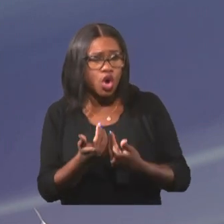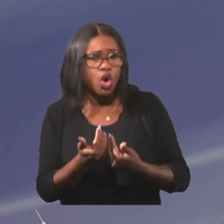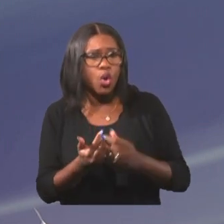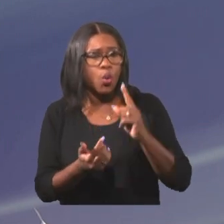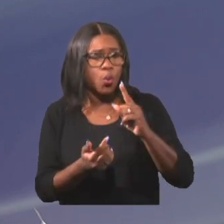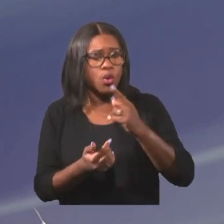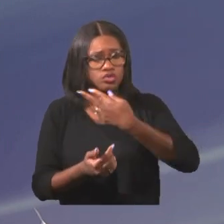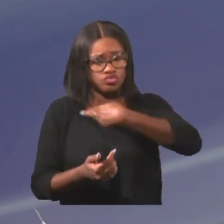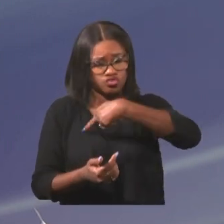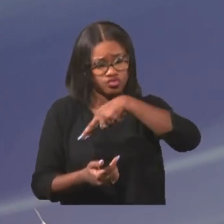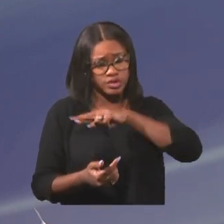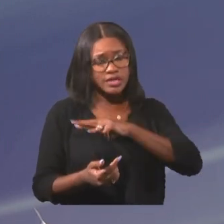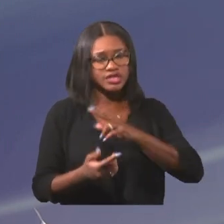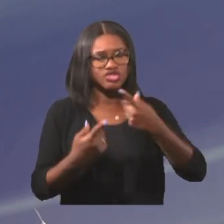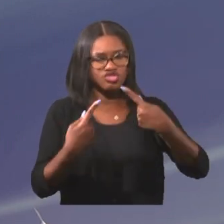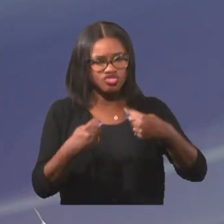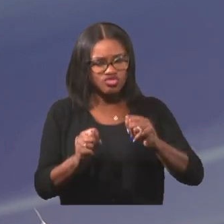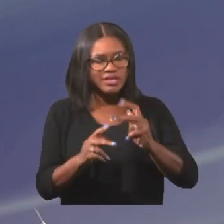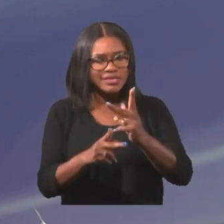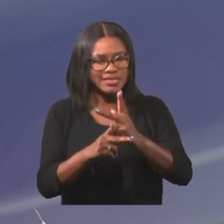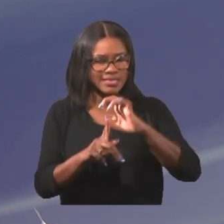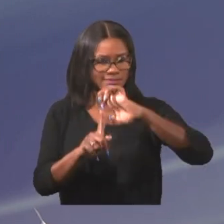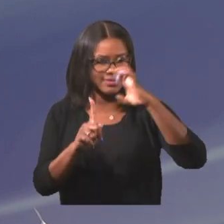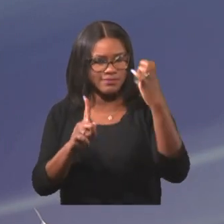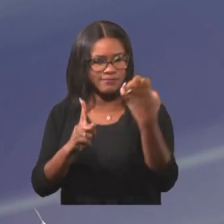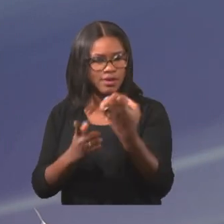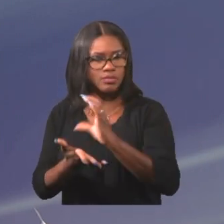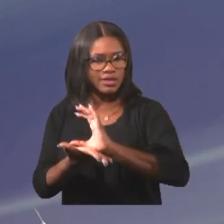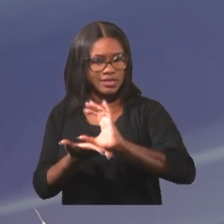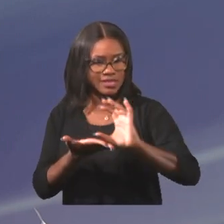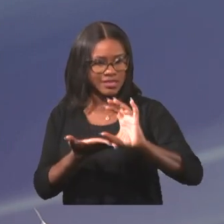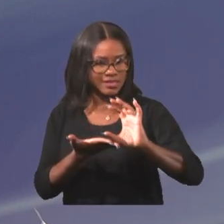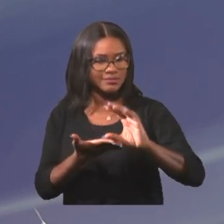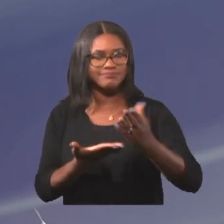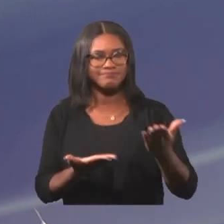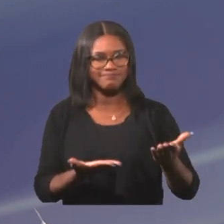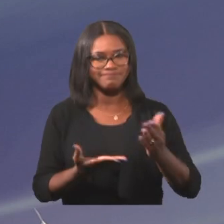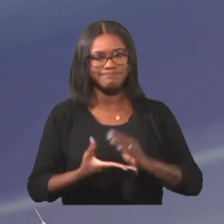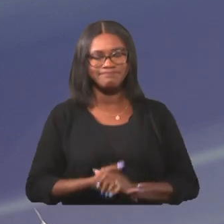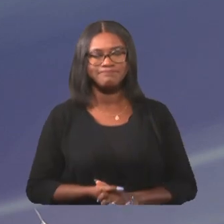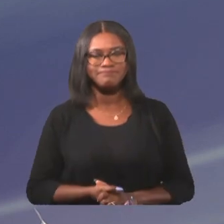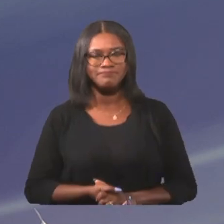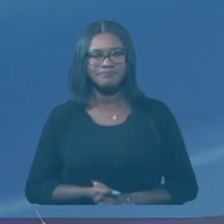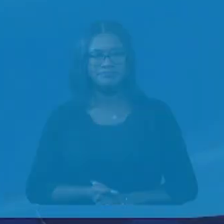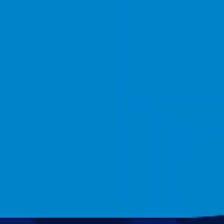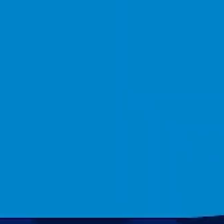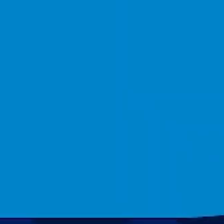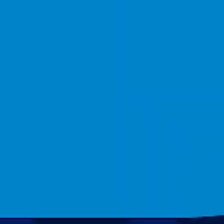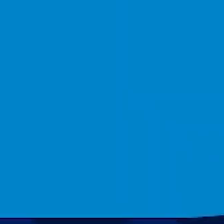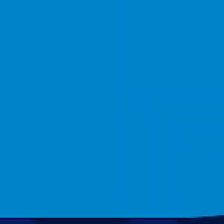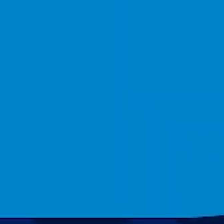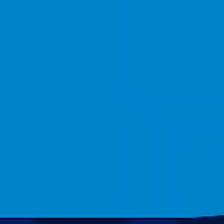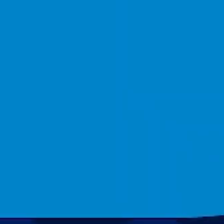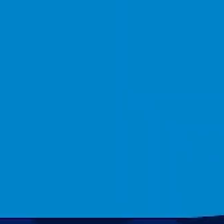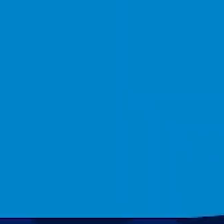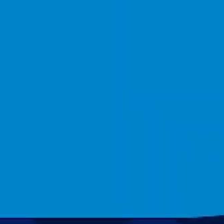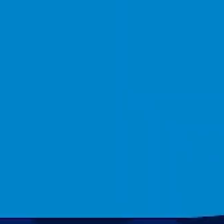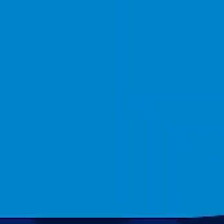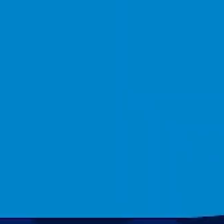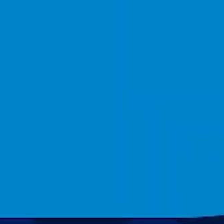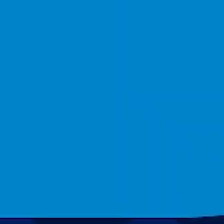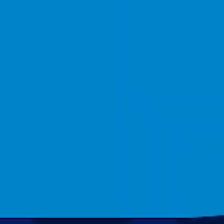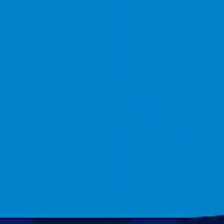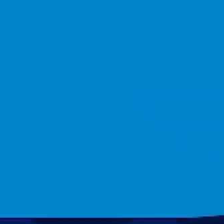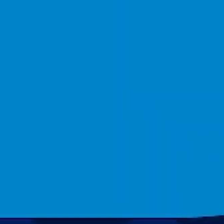religious community is attempting to keep their impact on the environment to a minimum. Rediscover Flow